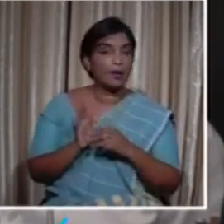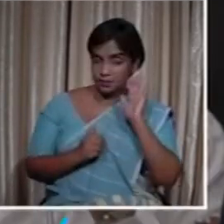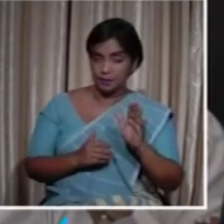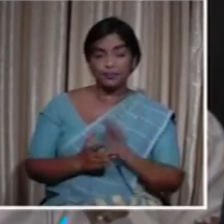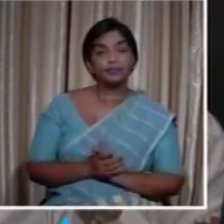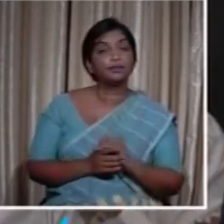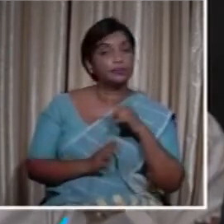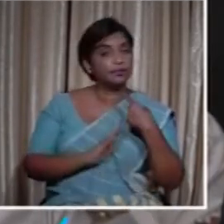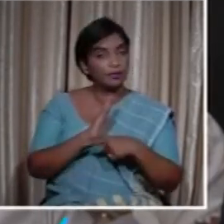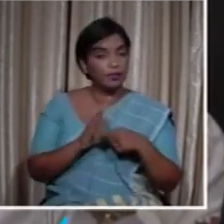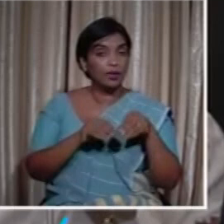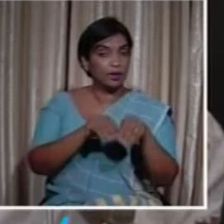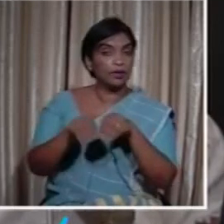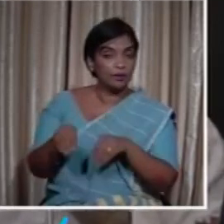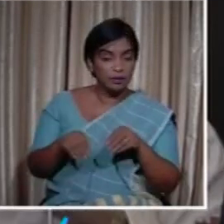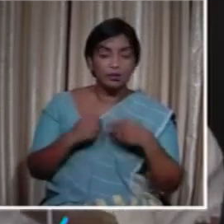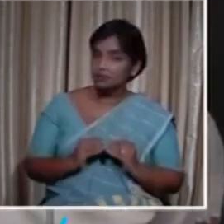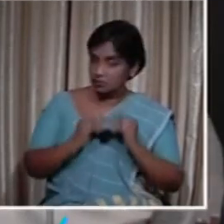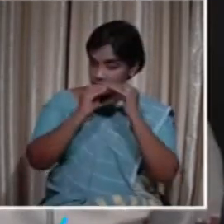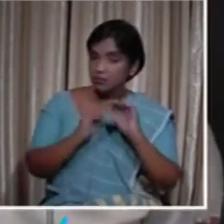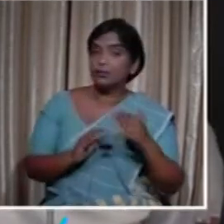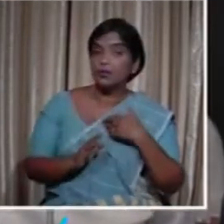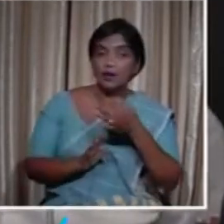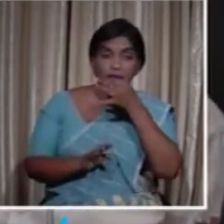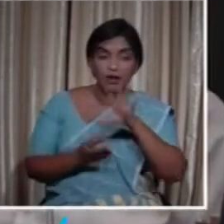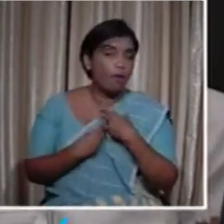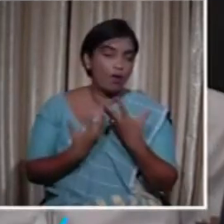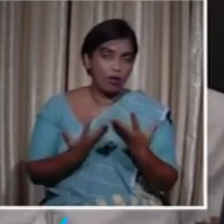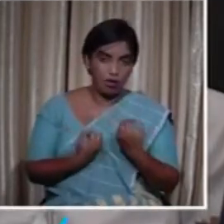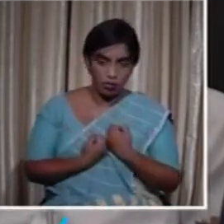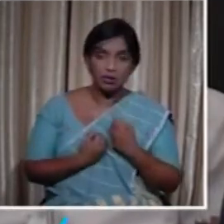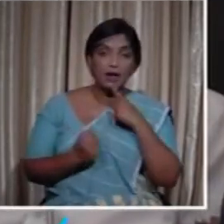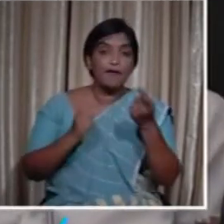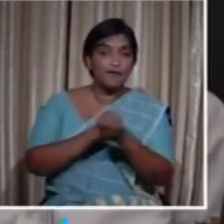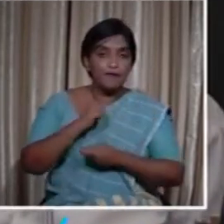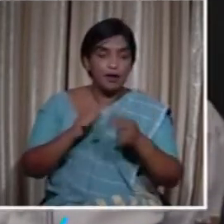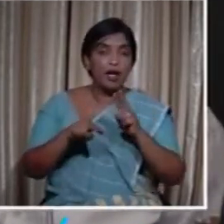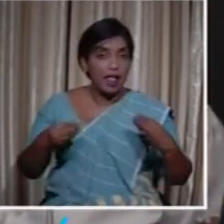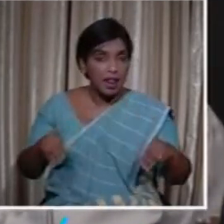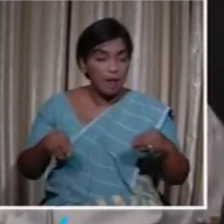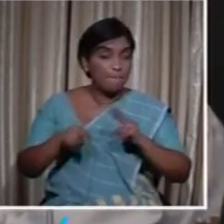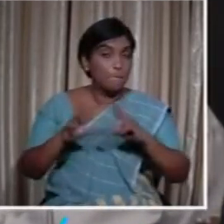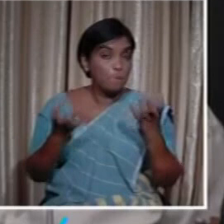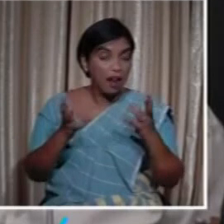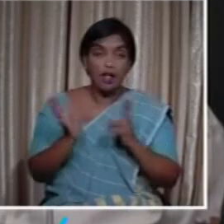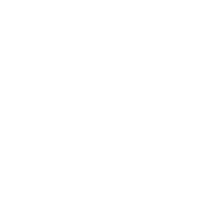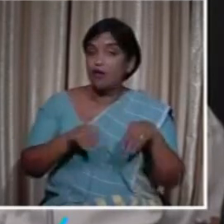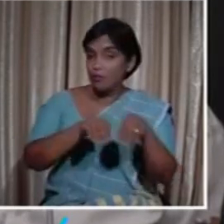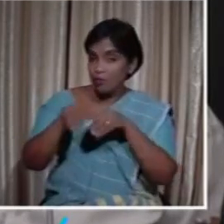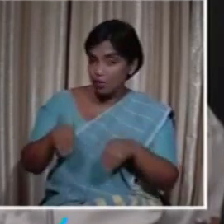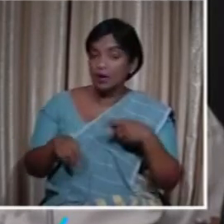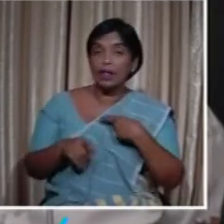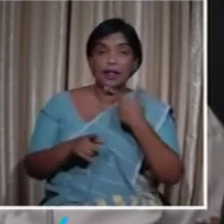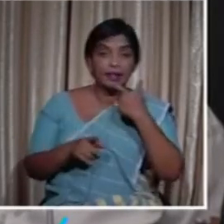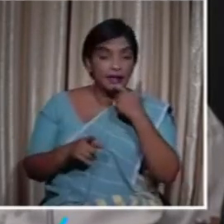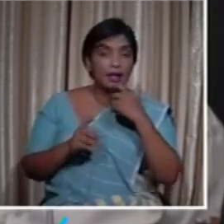disrupted for the next 6 months. We need to strengthen the rupee in line with the daily requirements of the citizens. Another $1 billion is needed to strengthen the